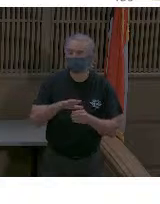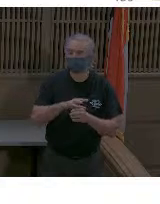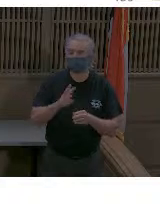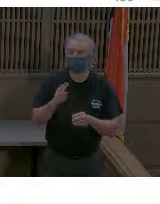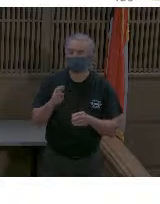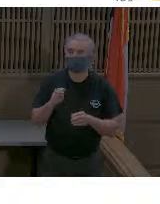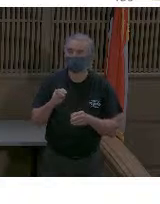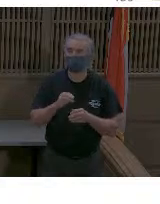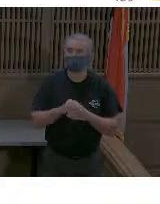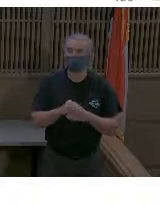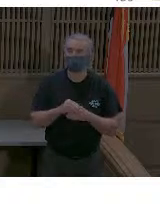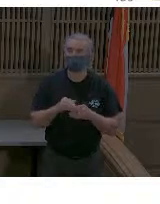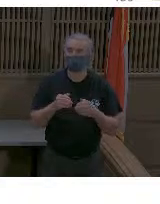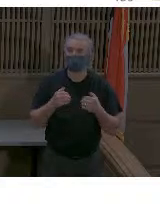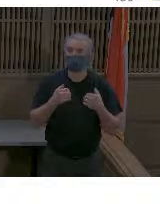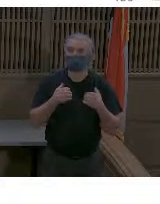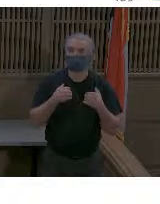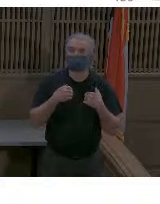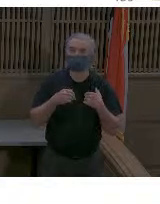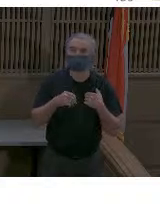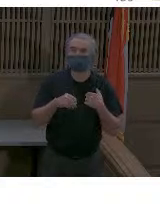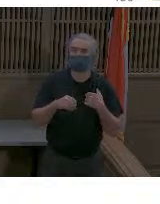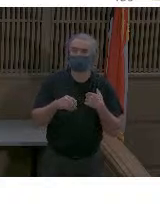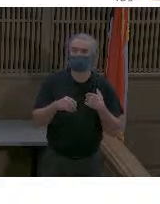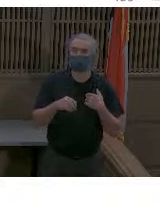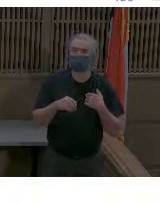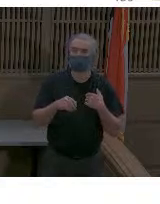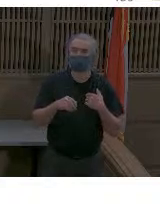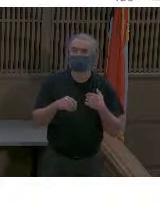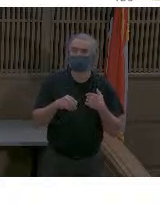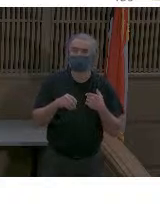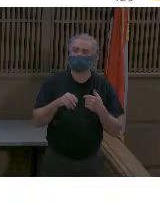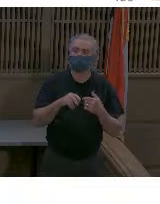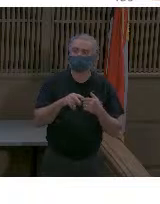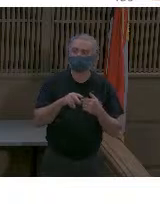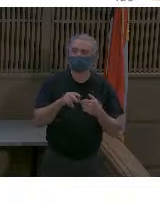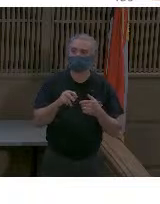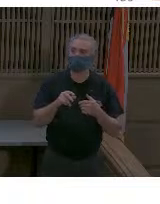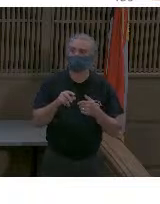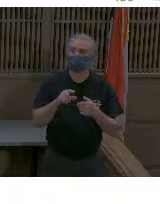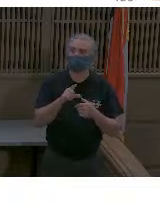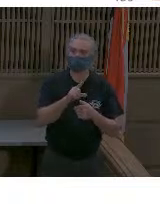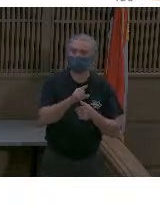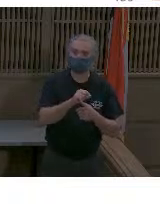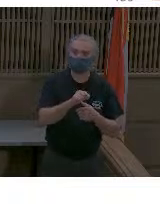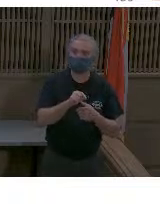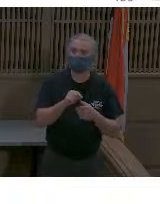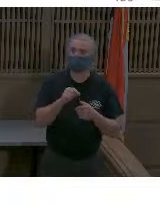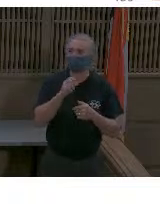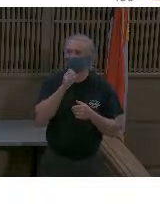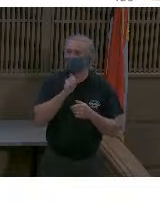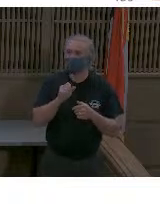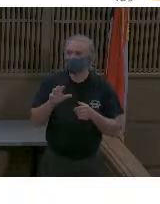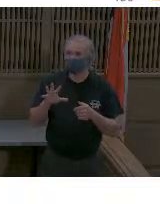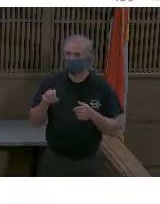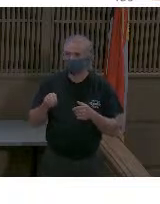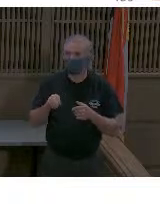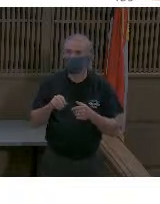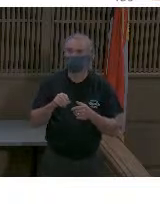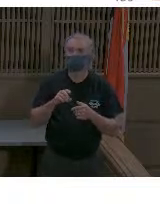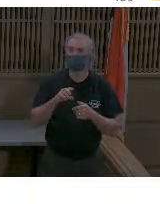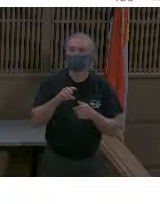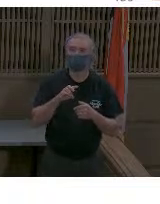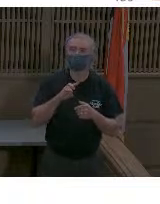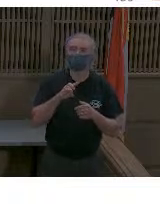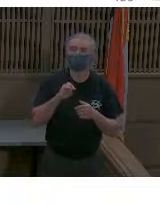deaths in the age of 30, 14 deaths in the age of 40, 20 deaths in the age of 50, 72 deaths in the